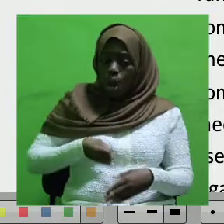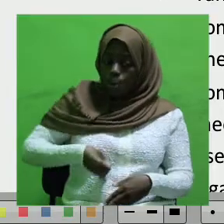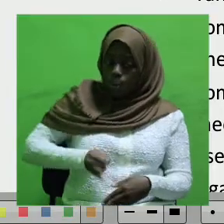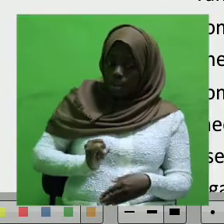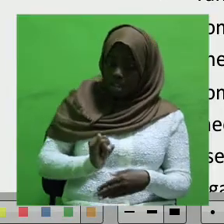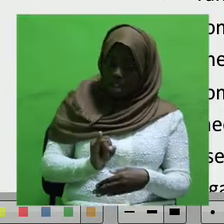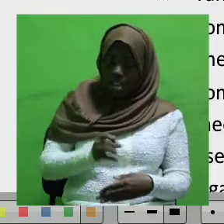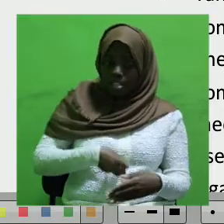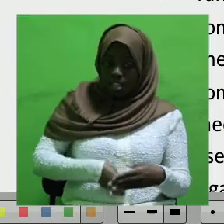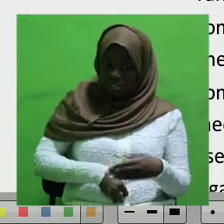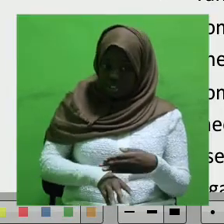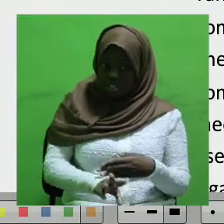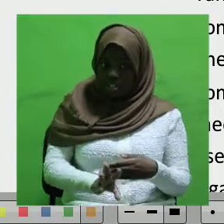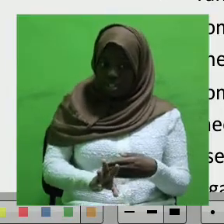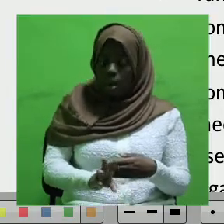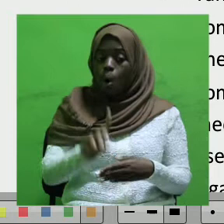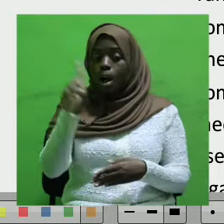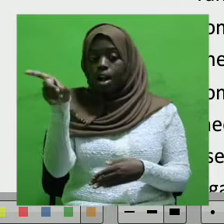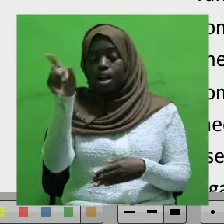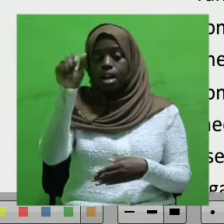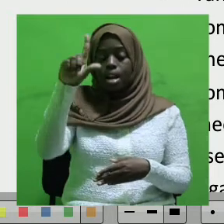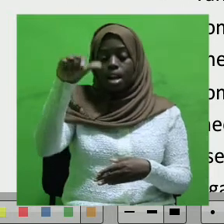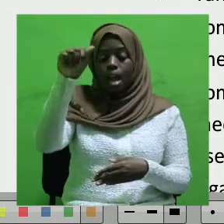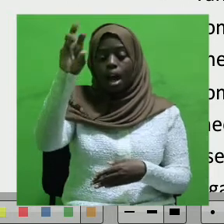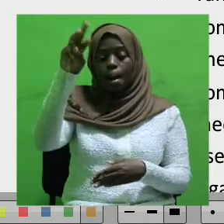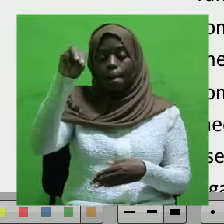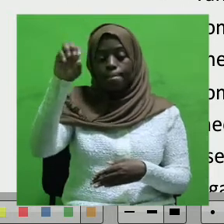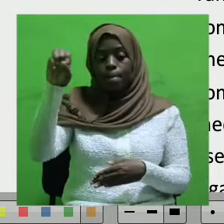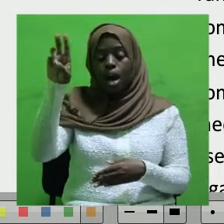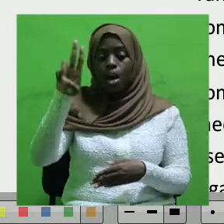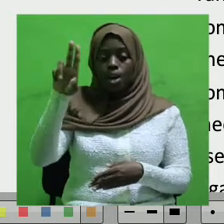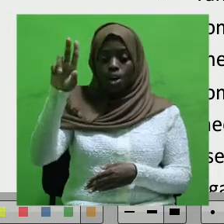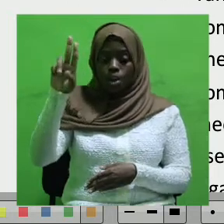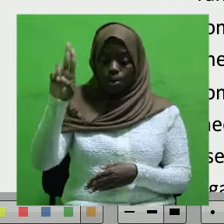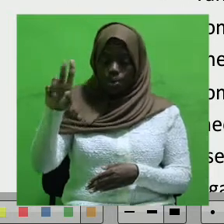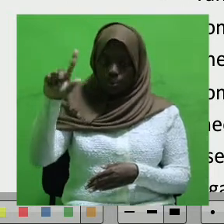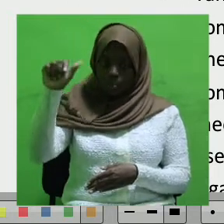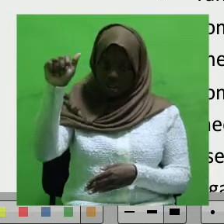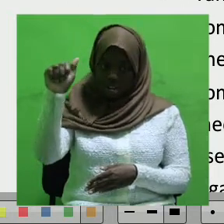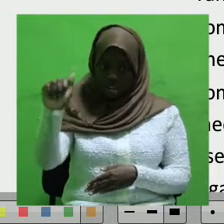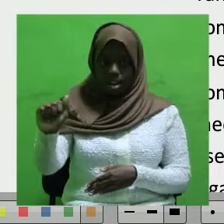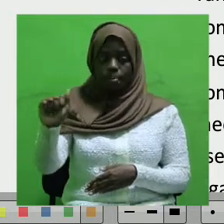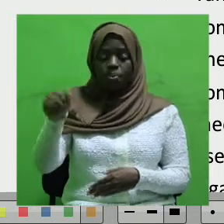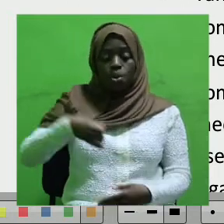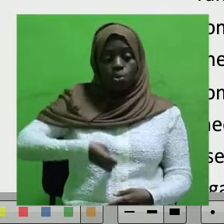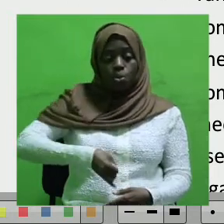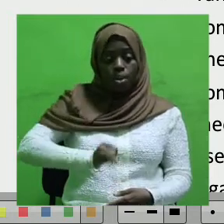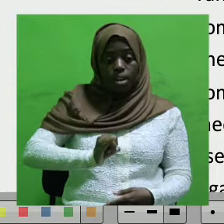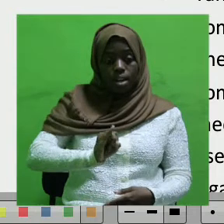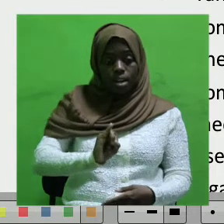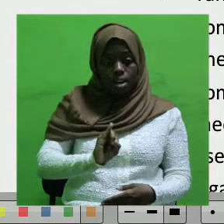then secreted, or the glomerulus, in the glomerular filtrate, urea is secreted